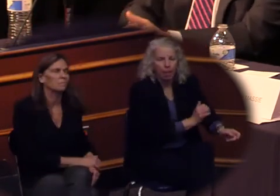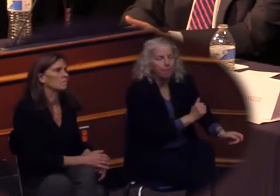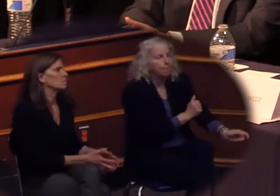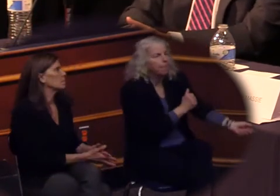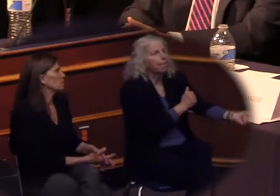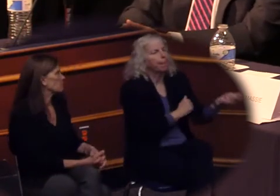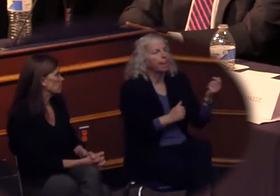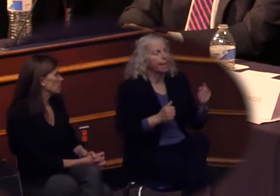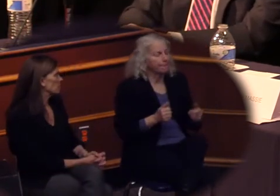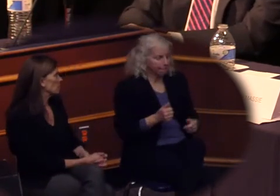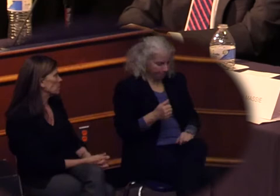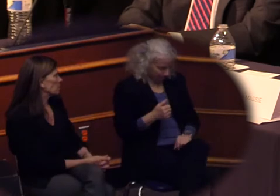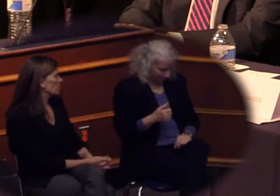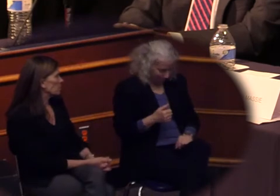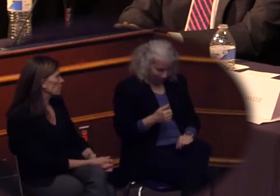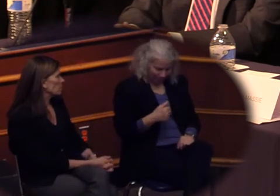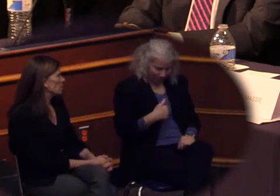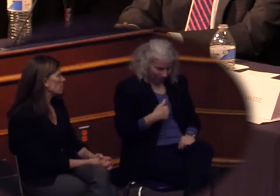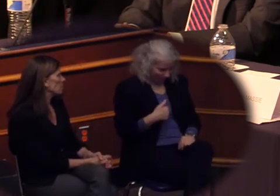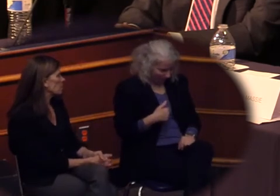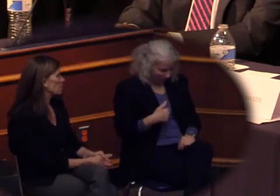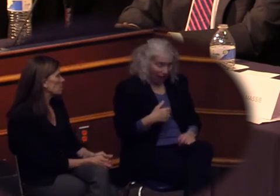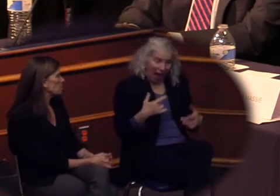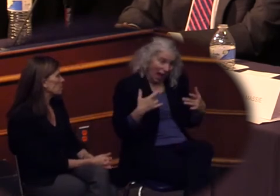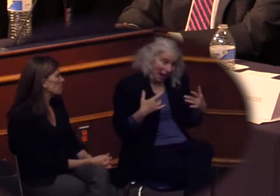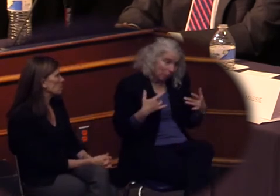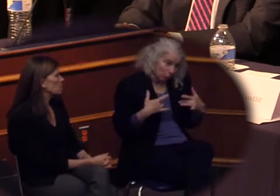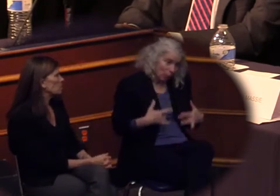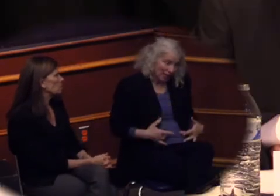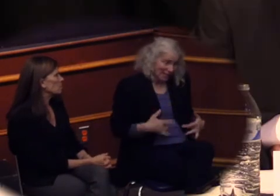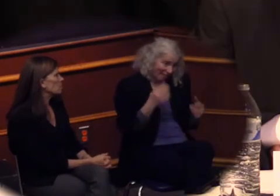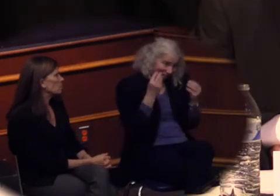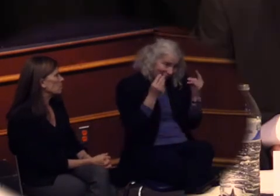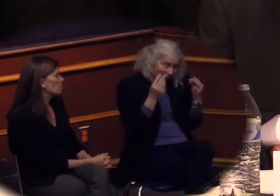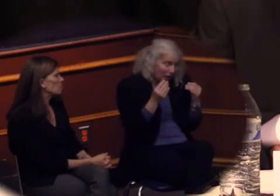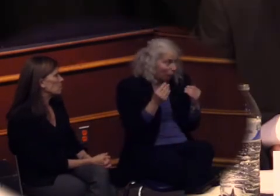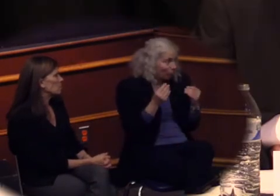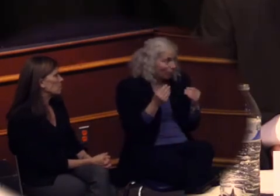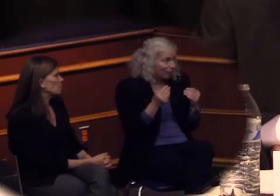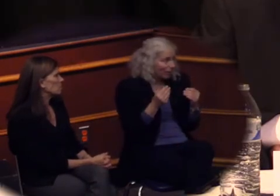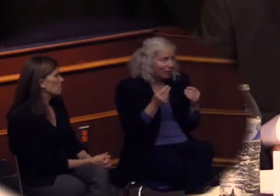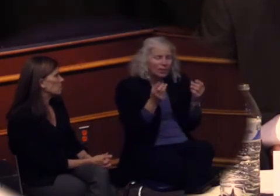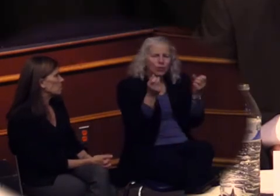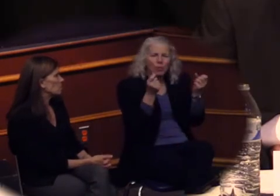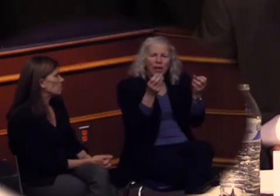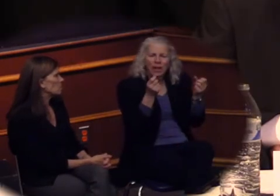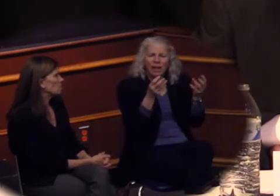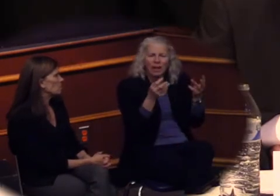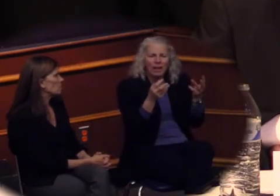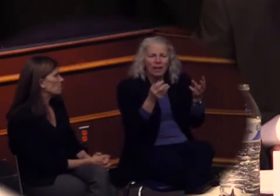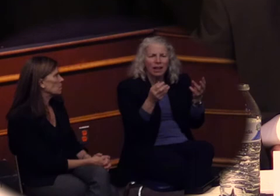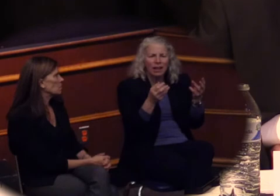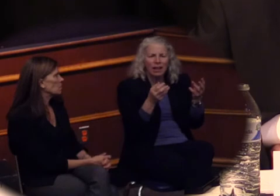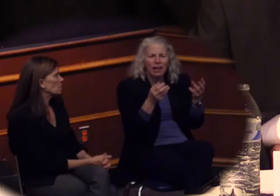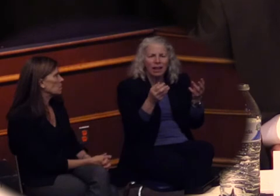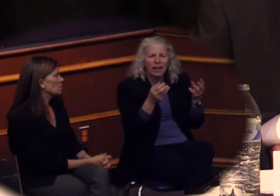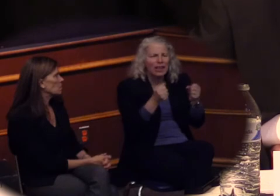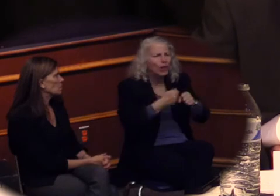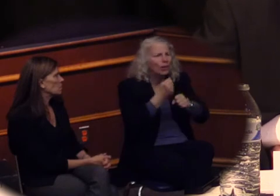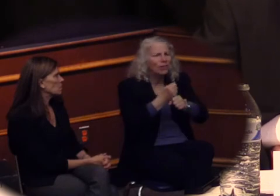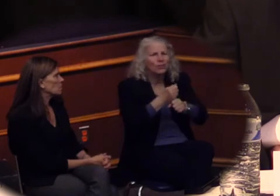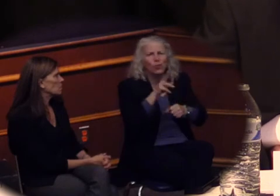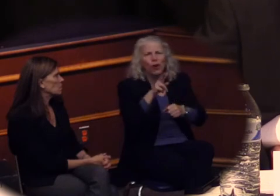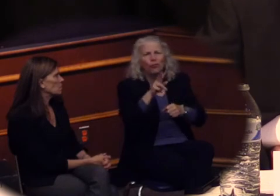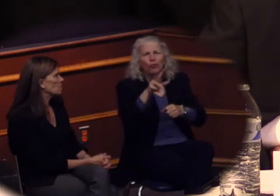So I find it truly depressing to think about the many hundreds of years in